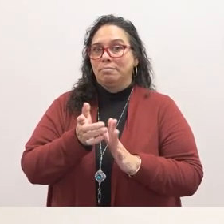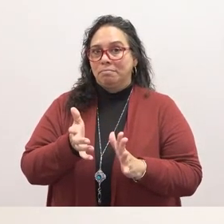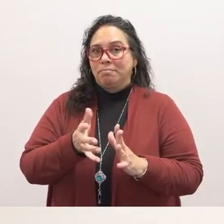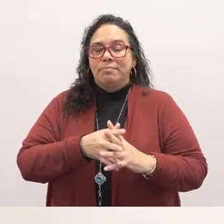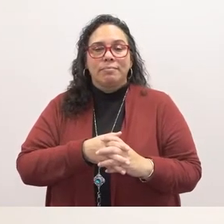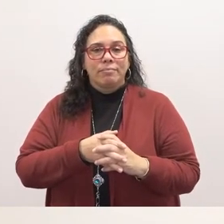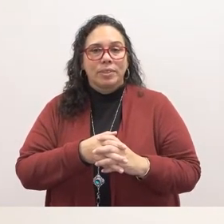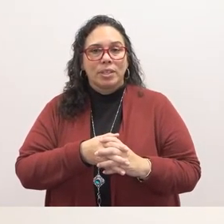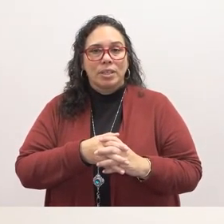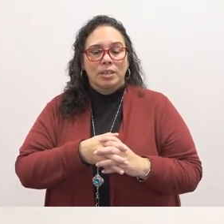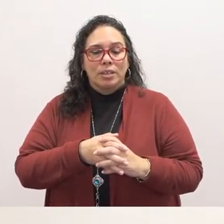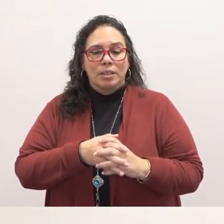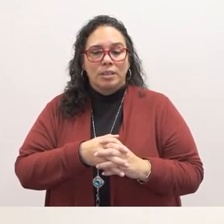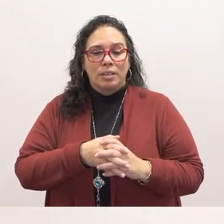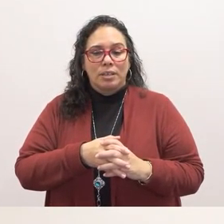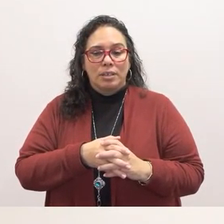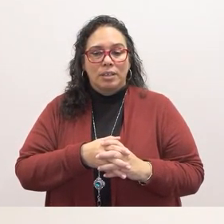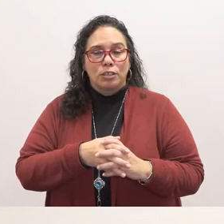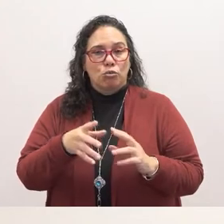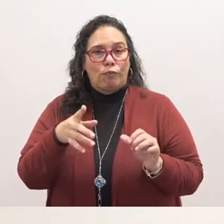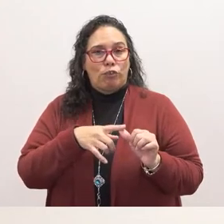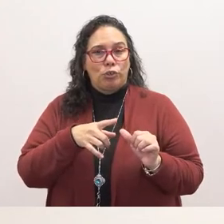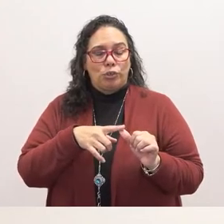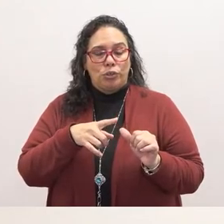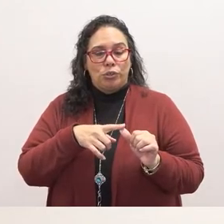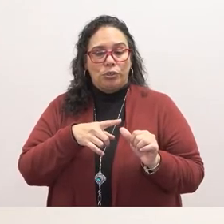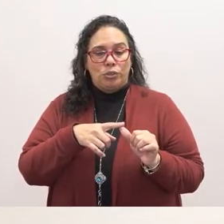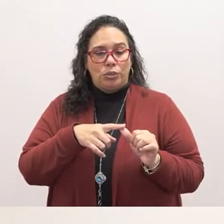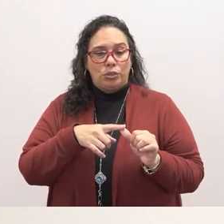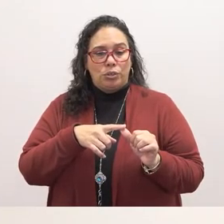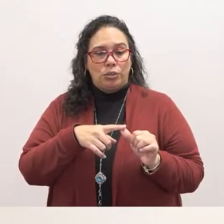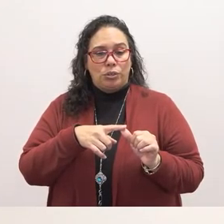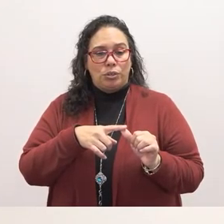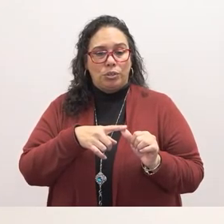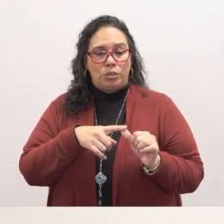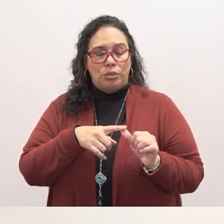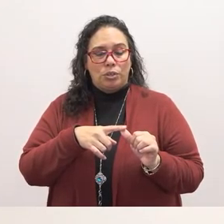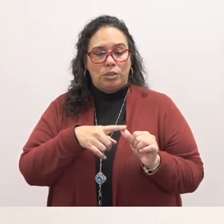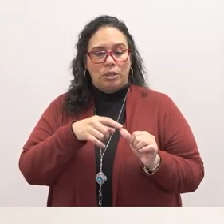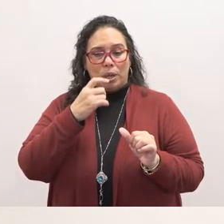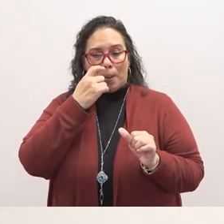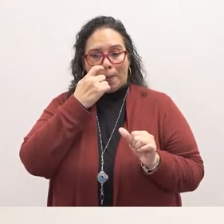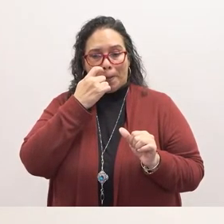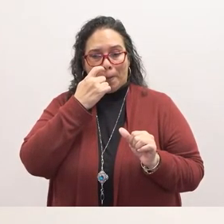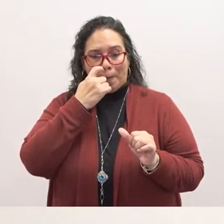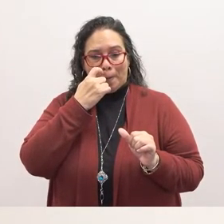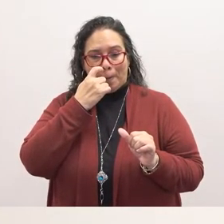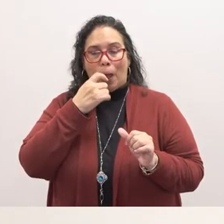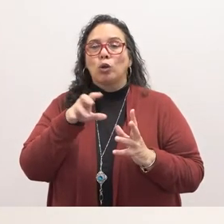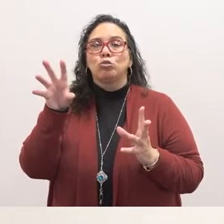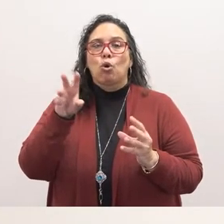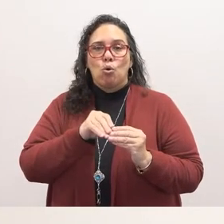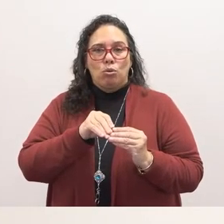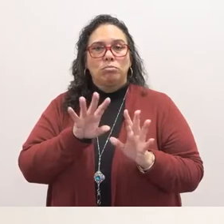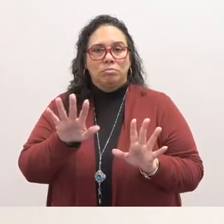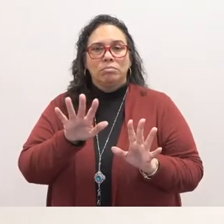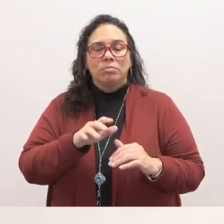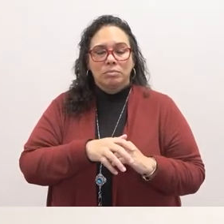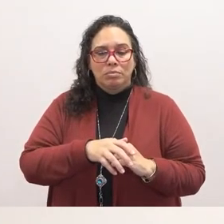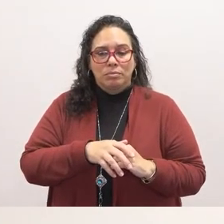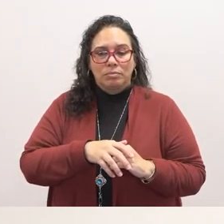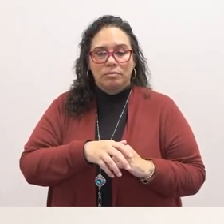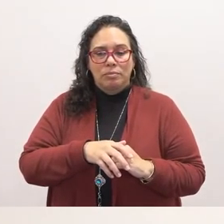So our first, sorry? No, total. Oh, I'm sorry. Yeah.